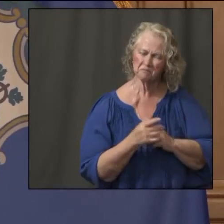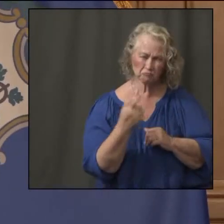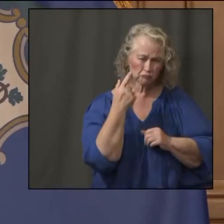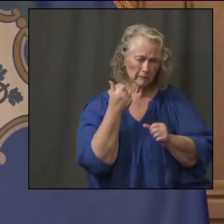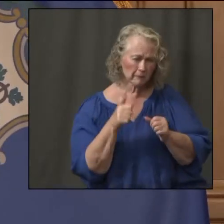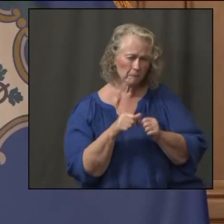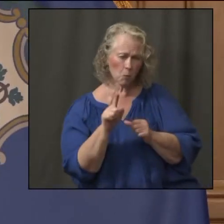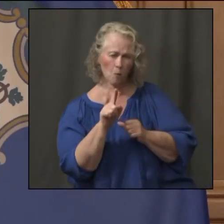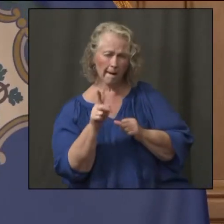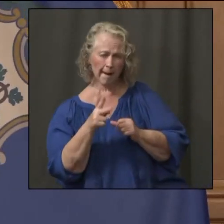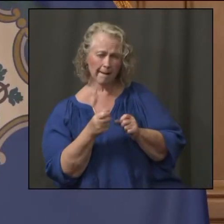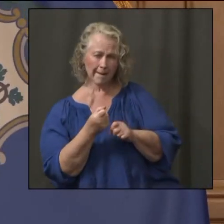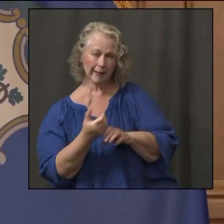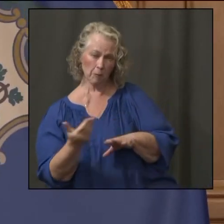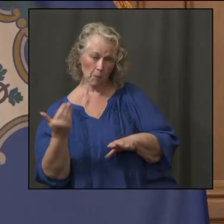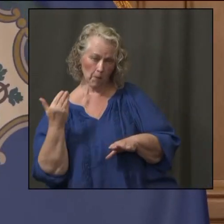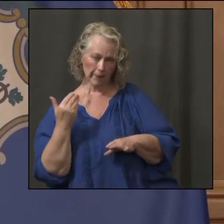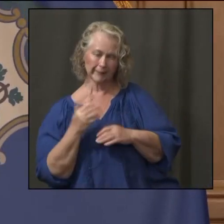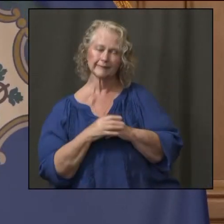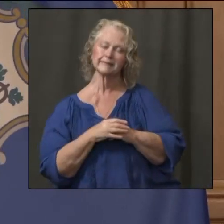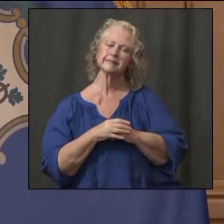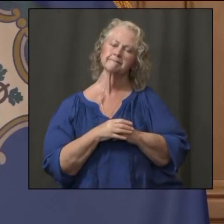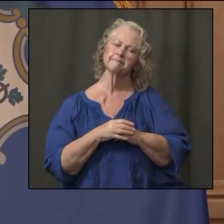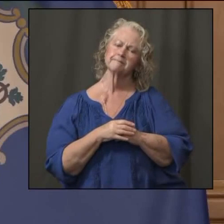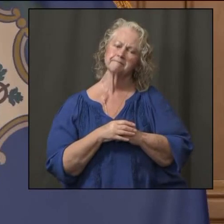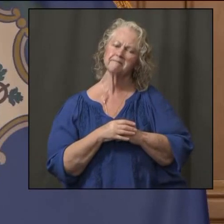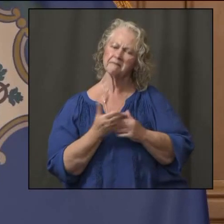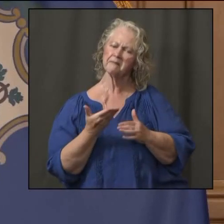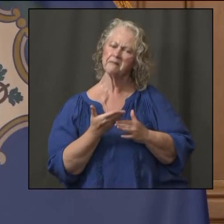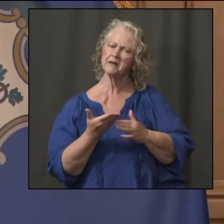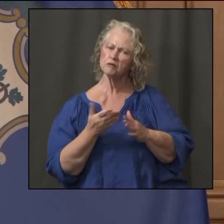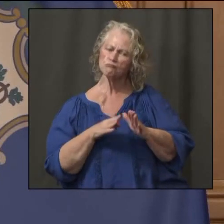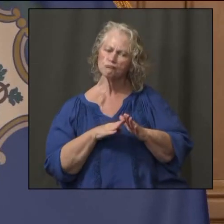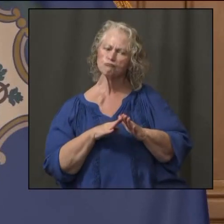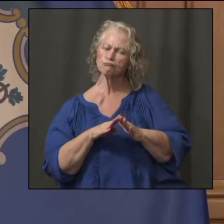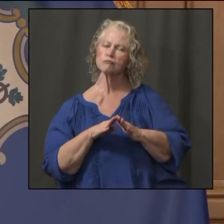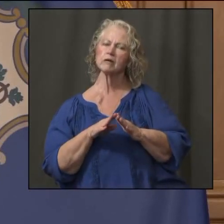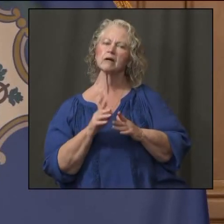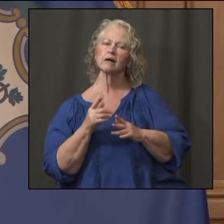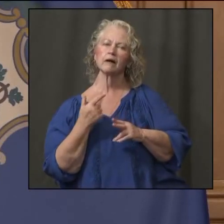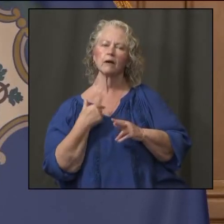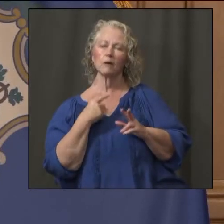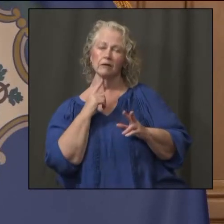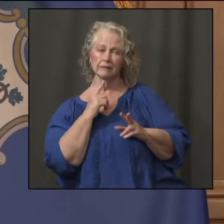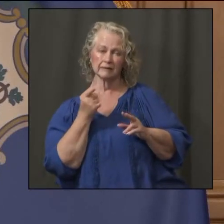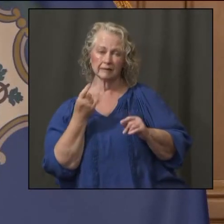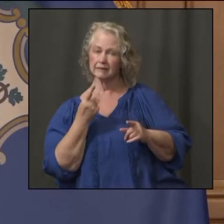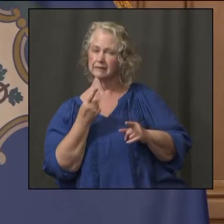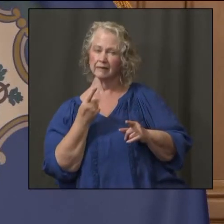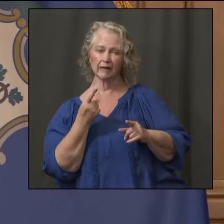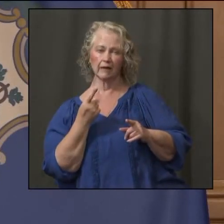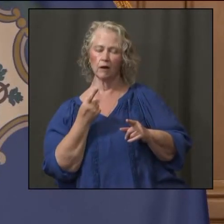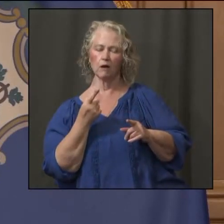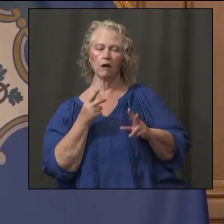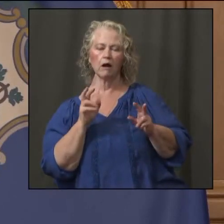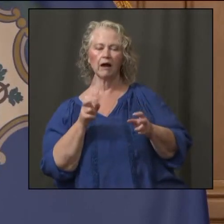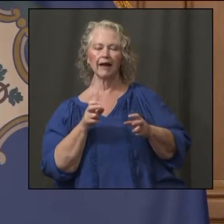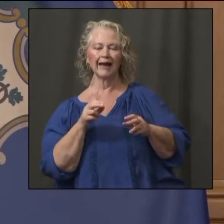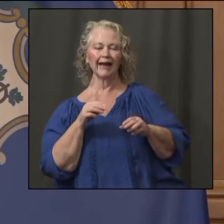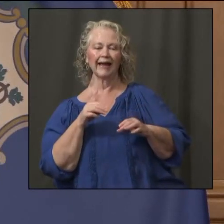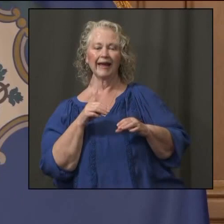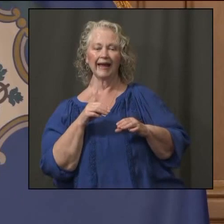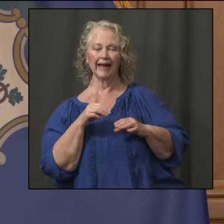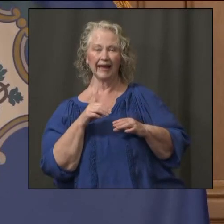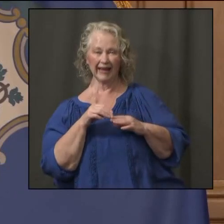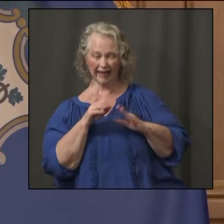With efforts to get people back to work, the state has launched the Connecticut Back to Work Initiative. Two free remote job training